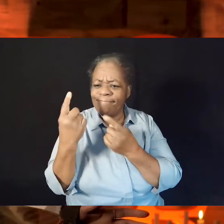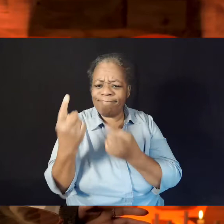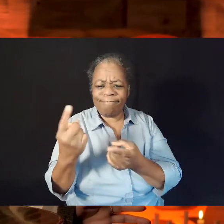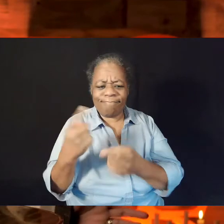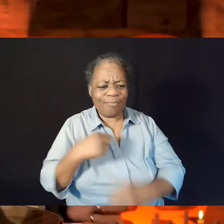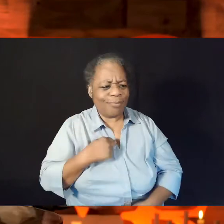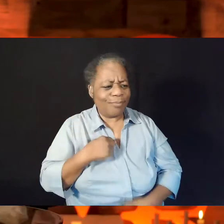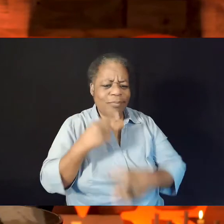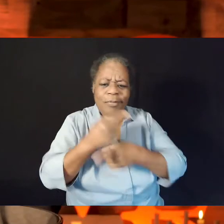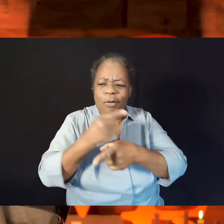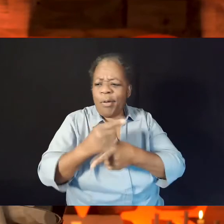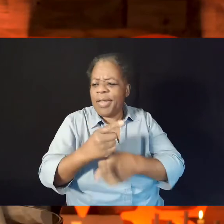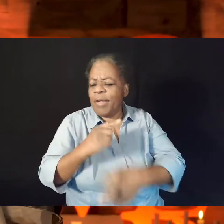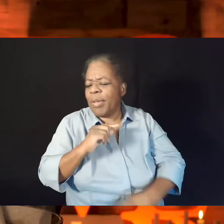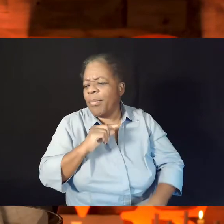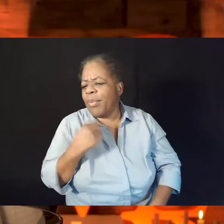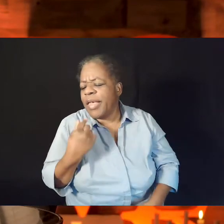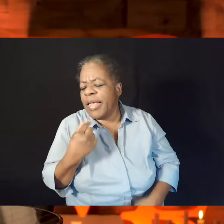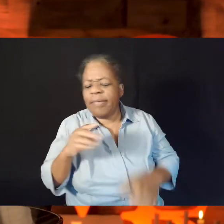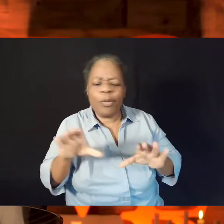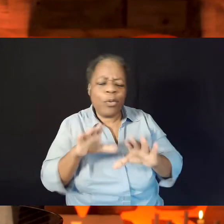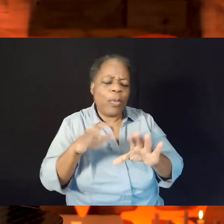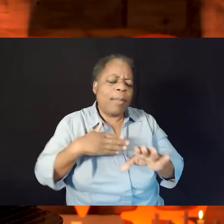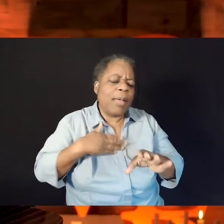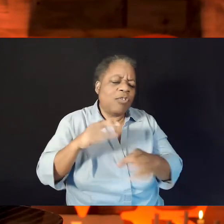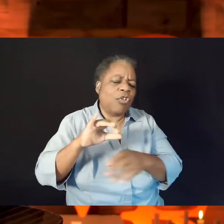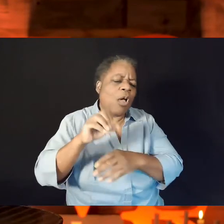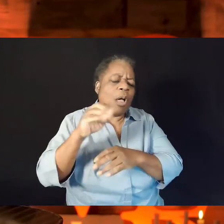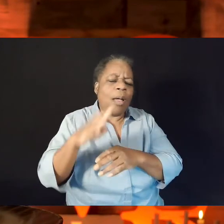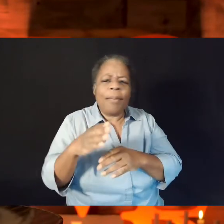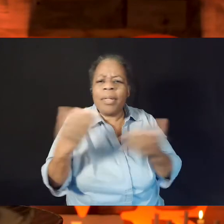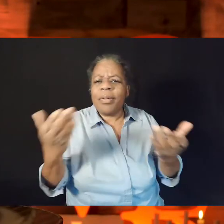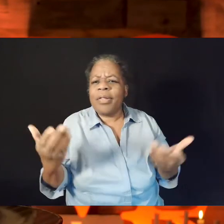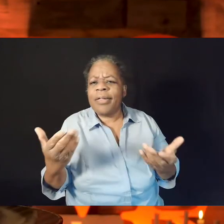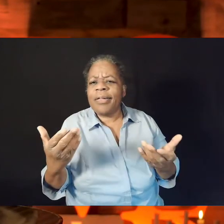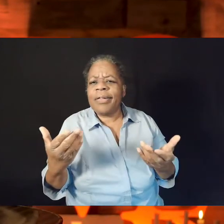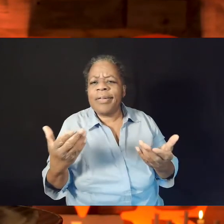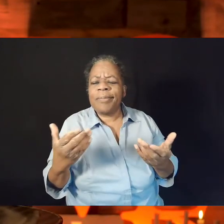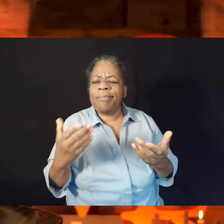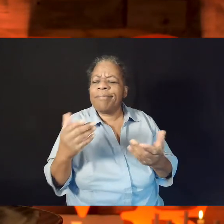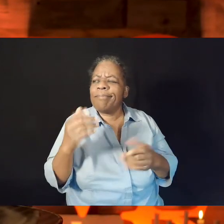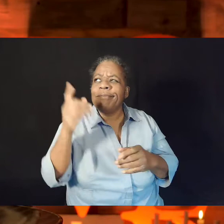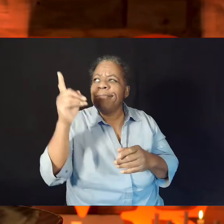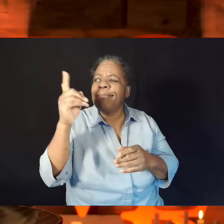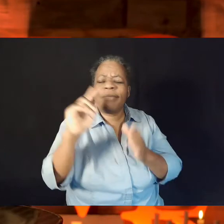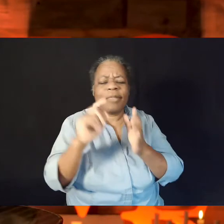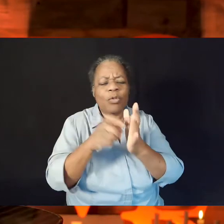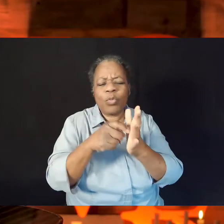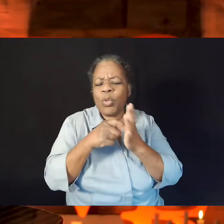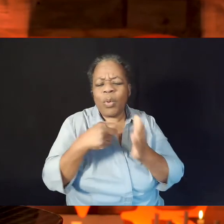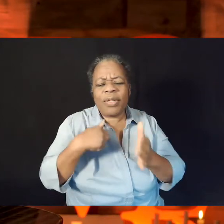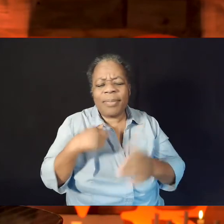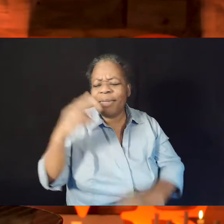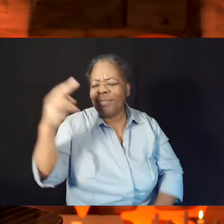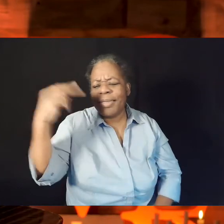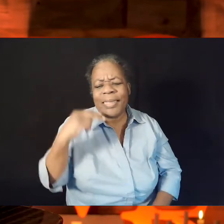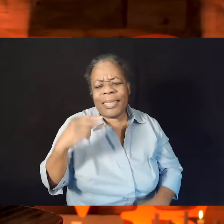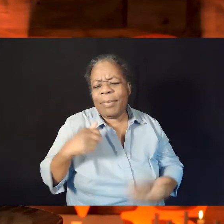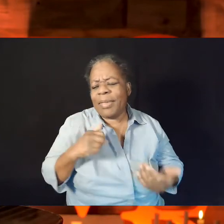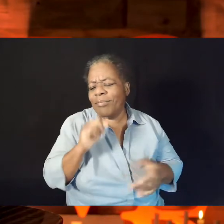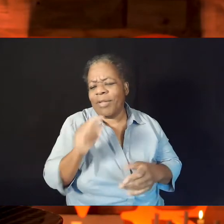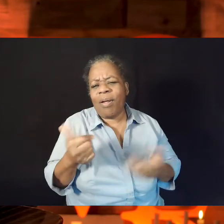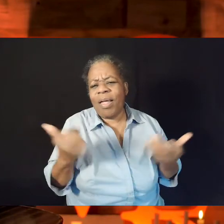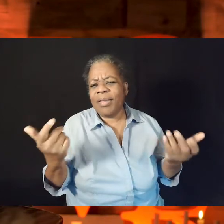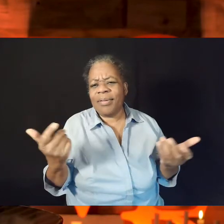ordinary priest doing his job, that he remained unnoticed and unseen? Had the rituals